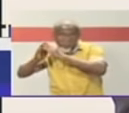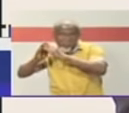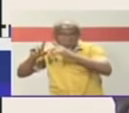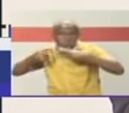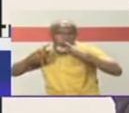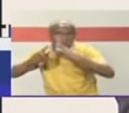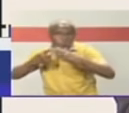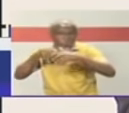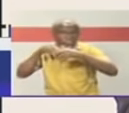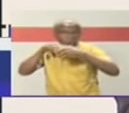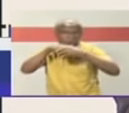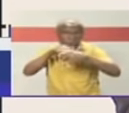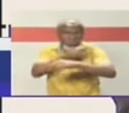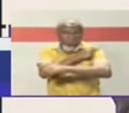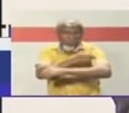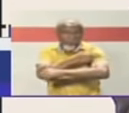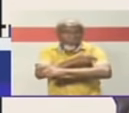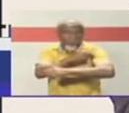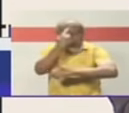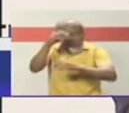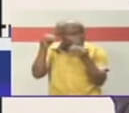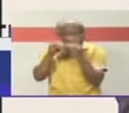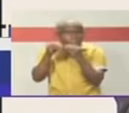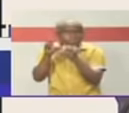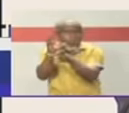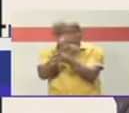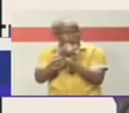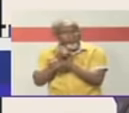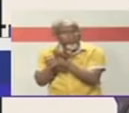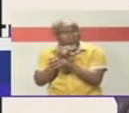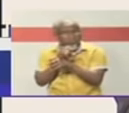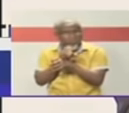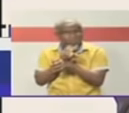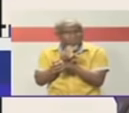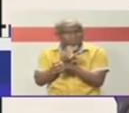hospital for additional care. And of those 49 people,